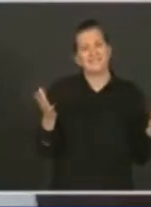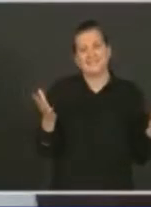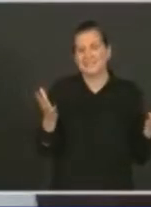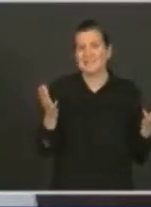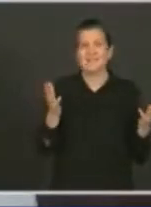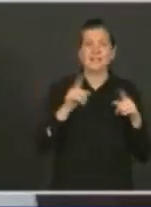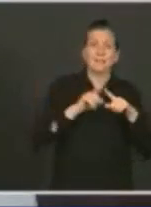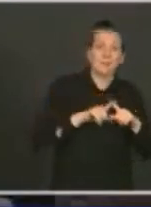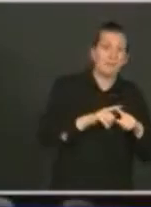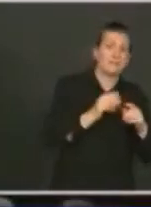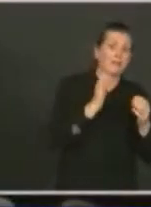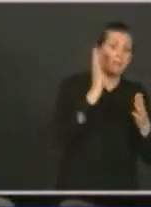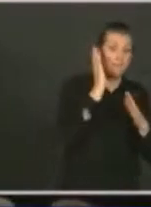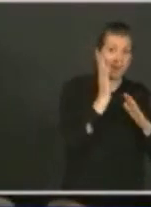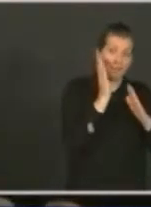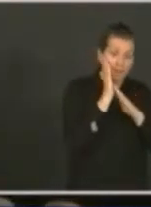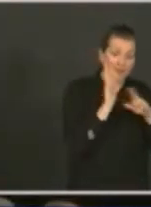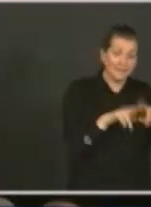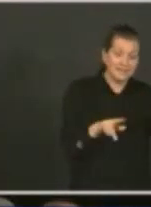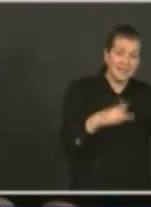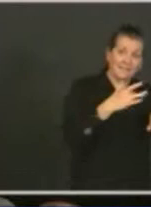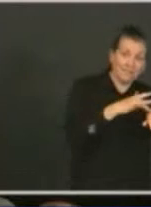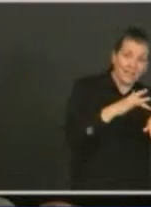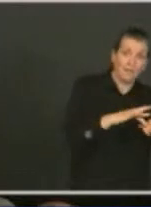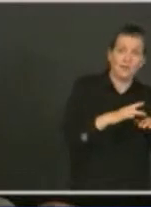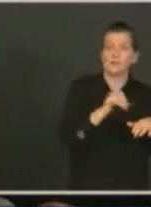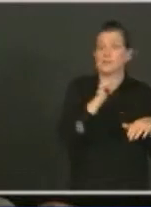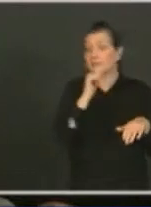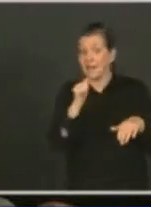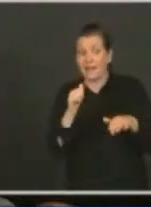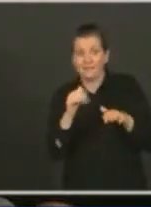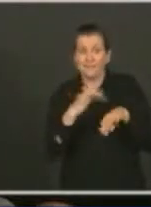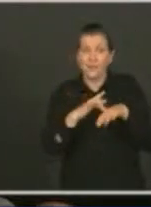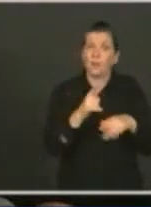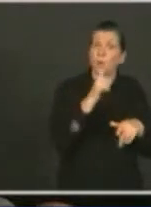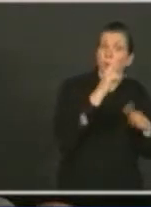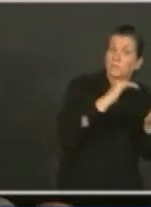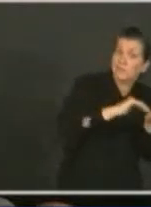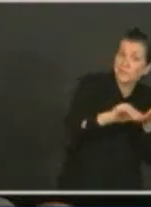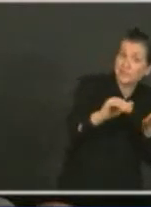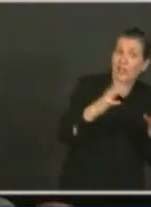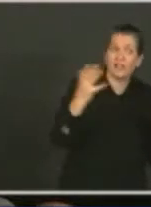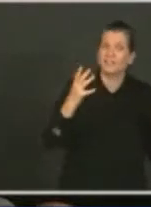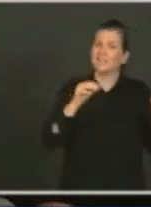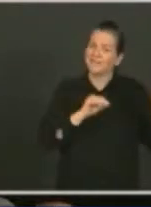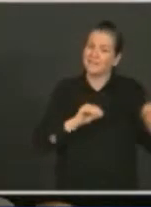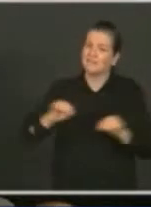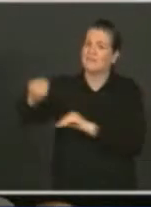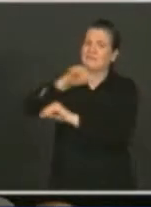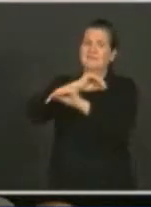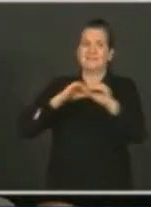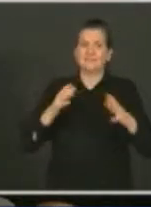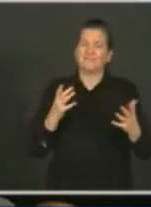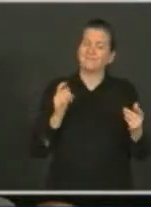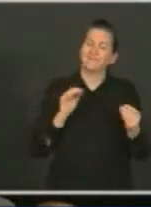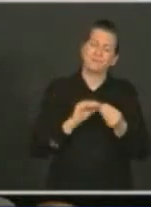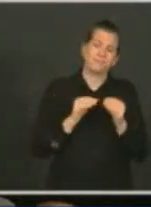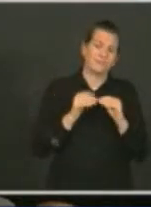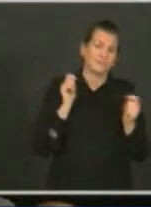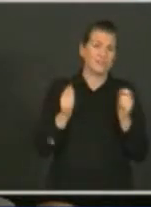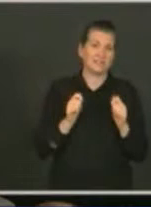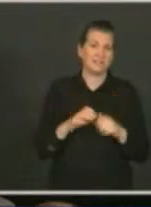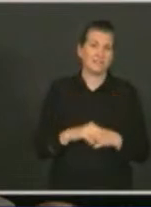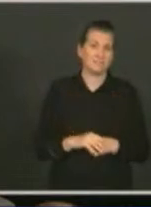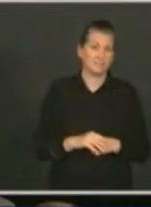shared. Touch on, if the numbers are going up, I am hearing from a lot of people that are having a tough time getting a test. And if we're